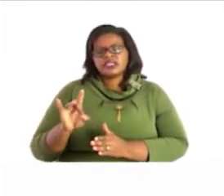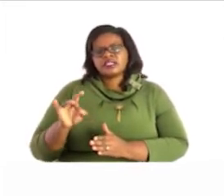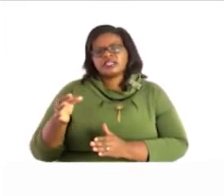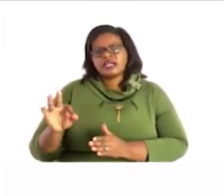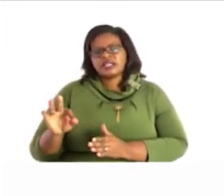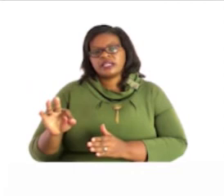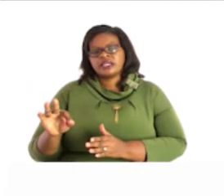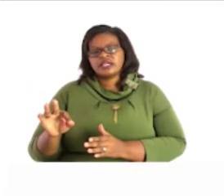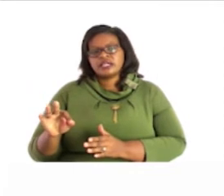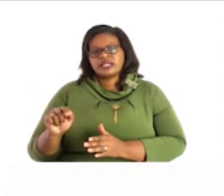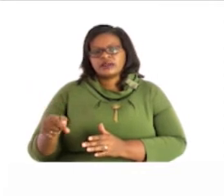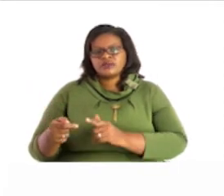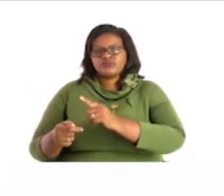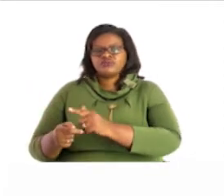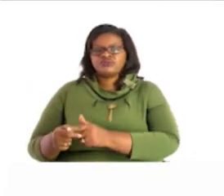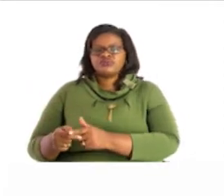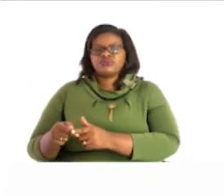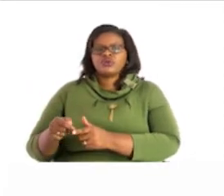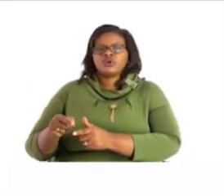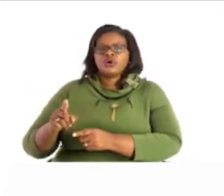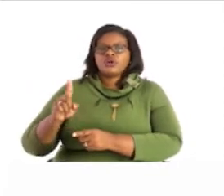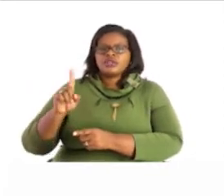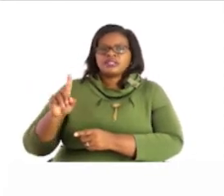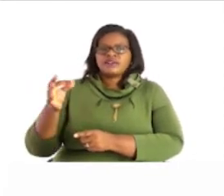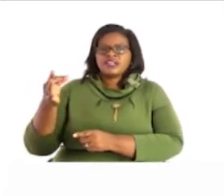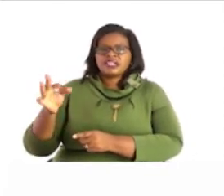16,089. Then we go to